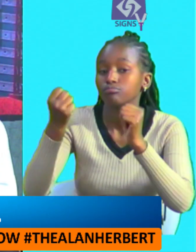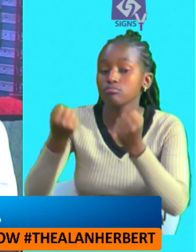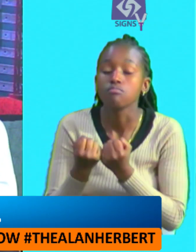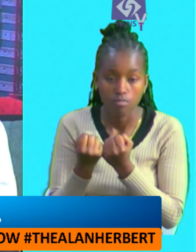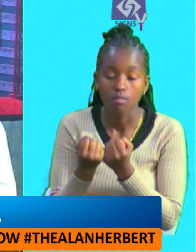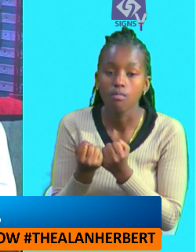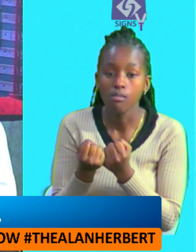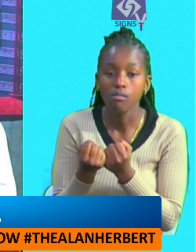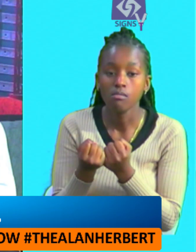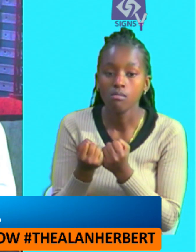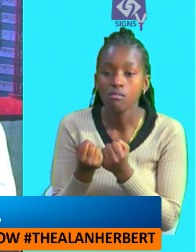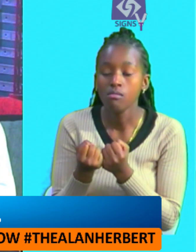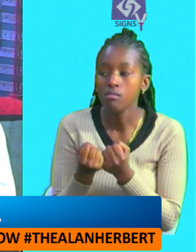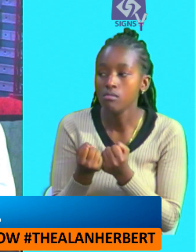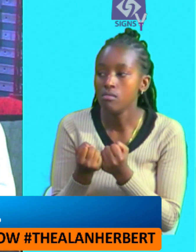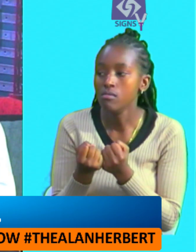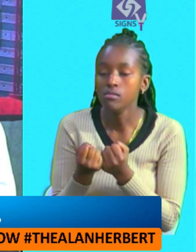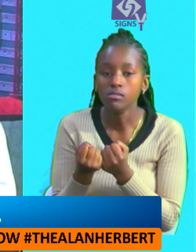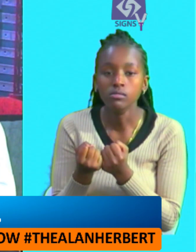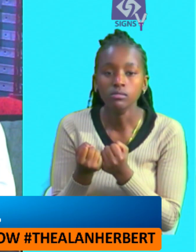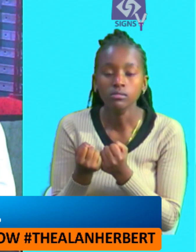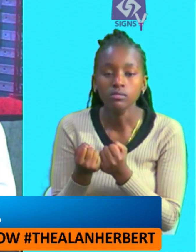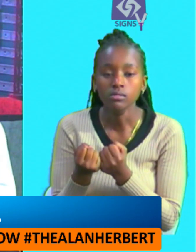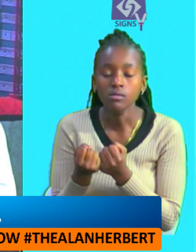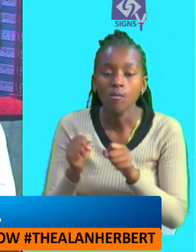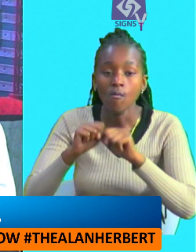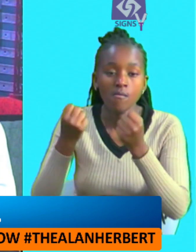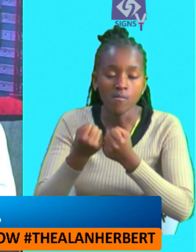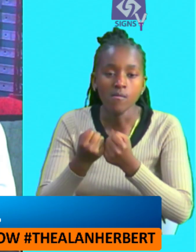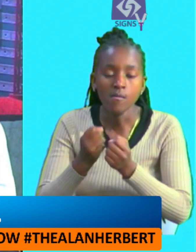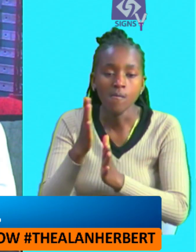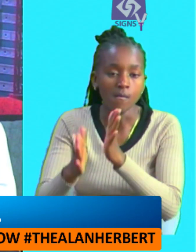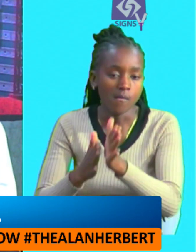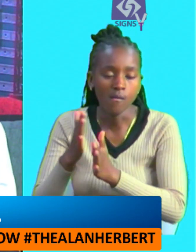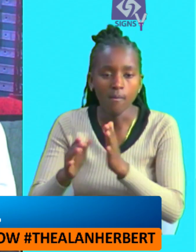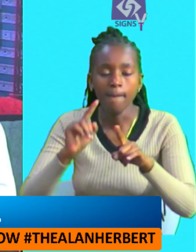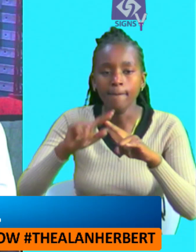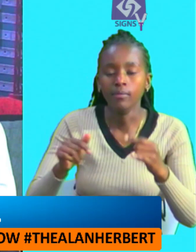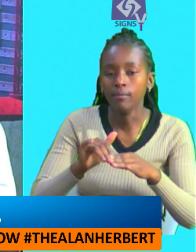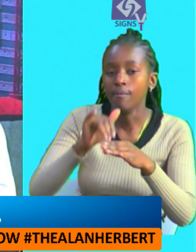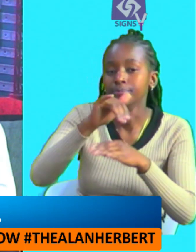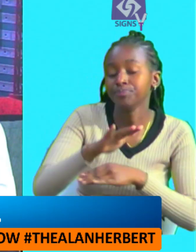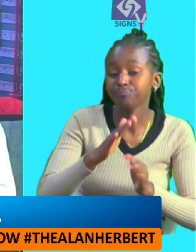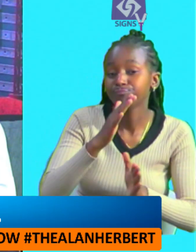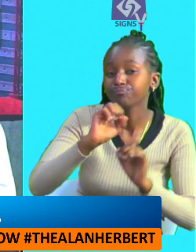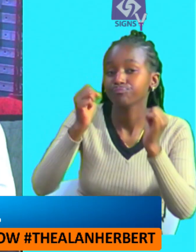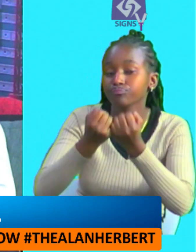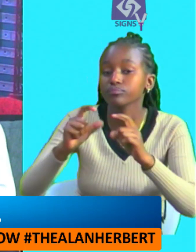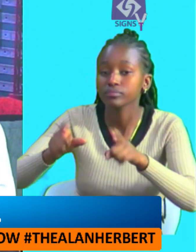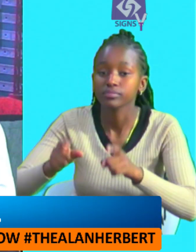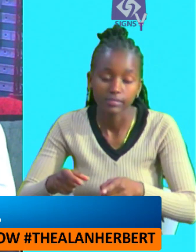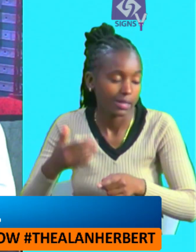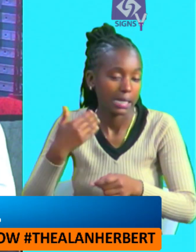sort of event for my thing that I do on the side. I think it's expecting around 600 people. Eesh.